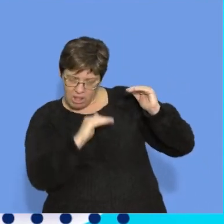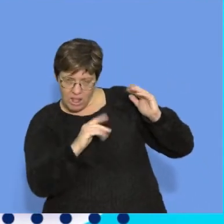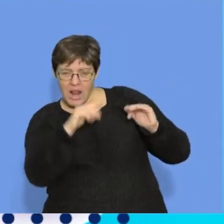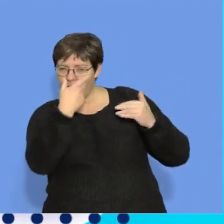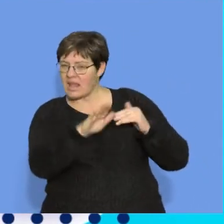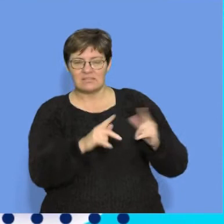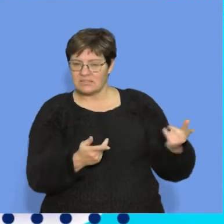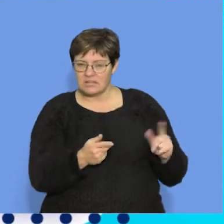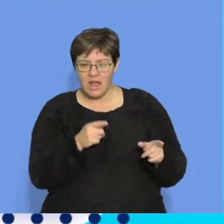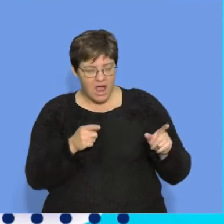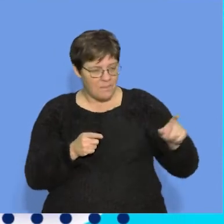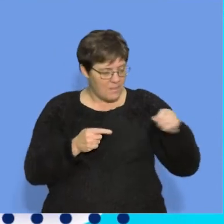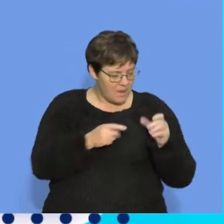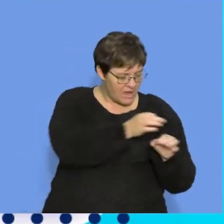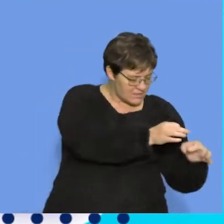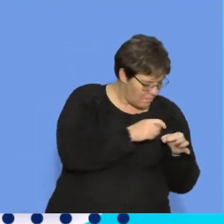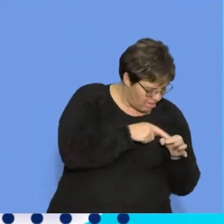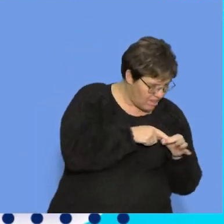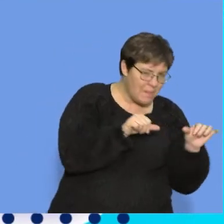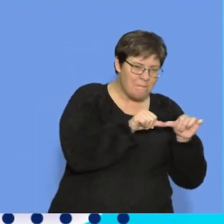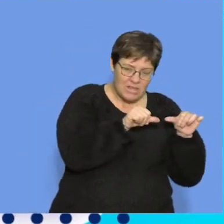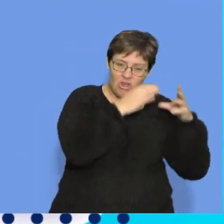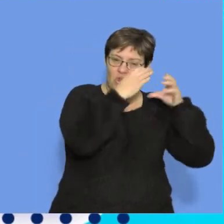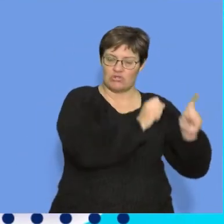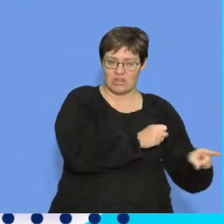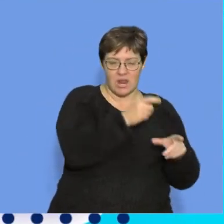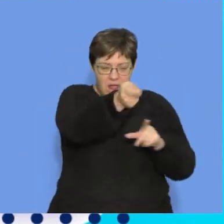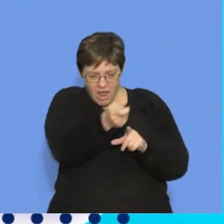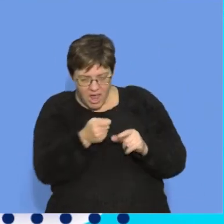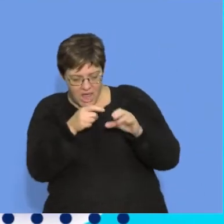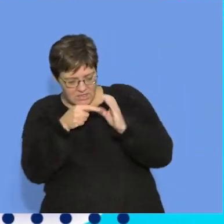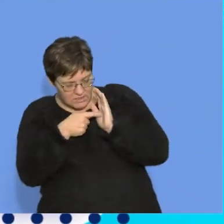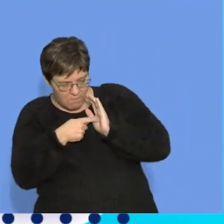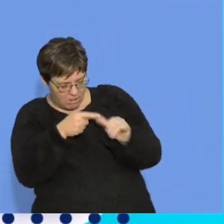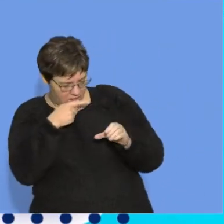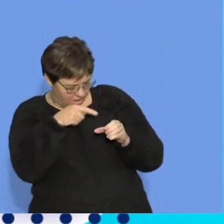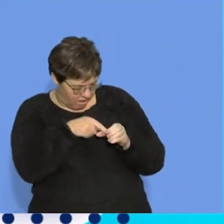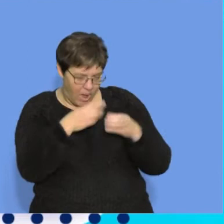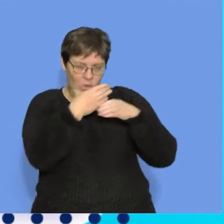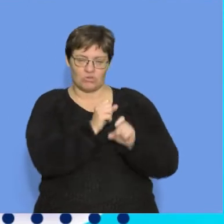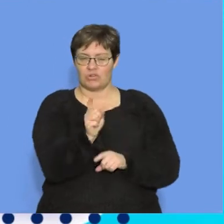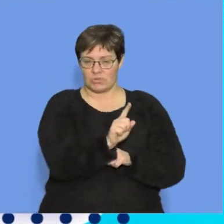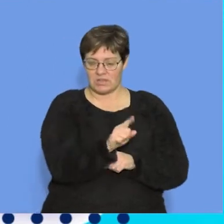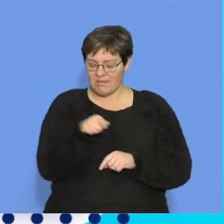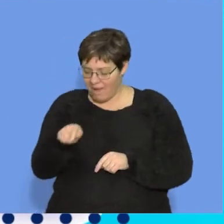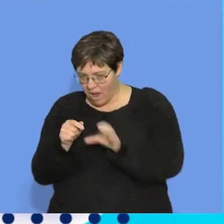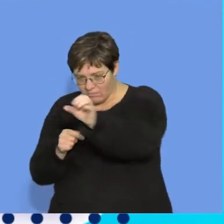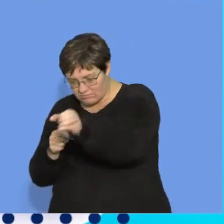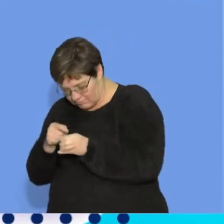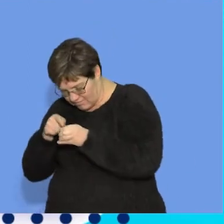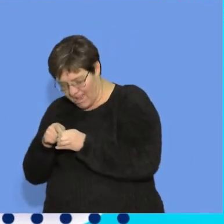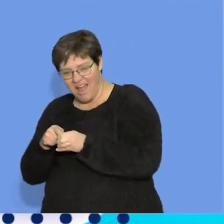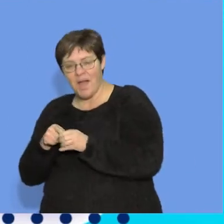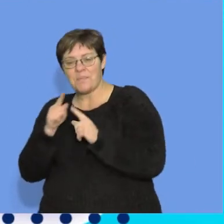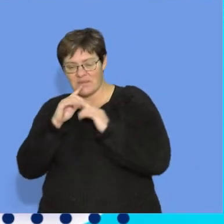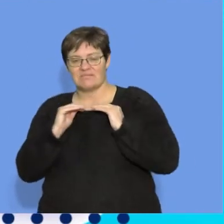in a factory, you can take a sample and measure the concentration. And in that way, we can determine that it is at